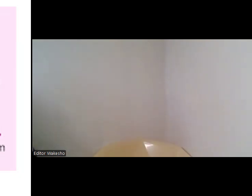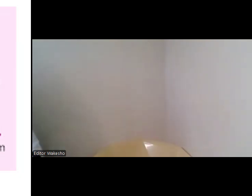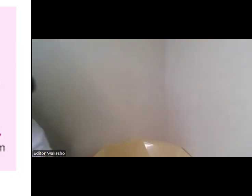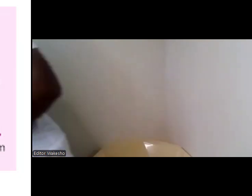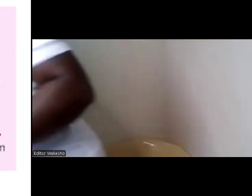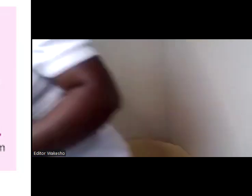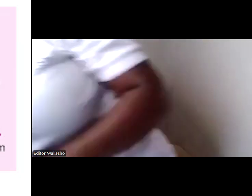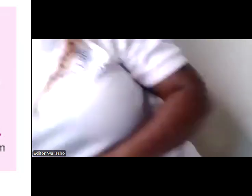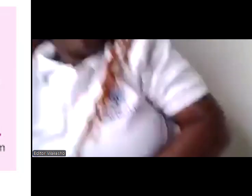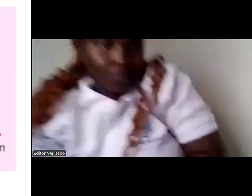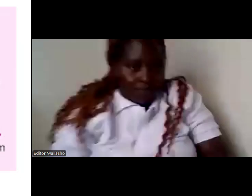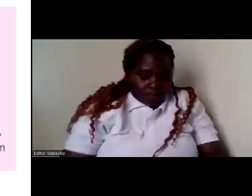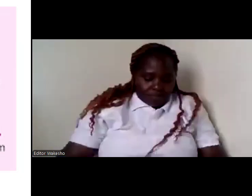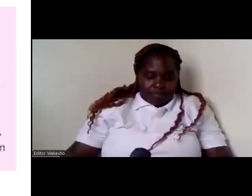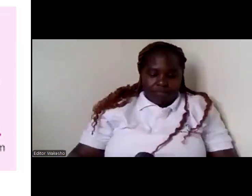ovary.